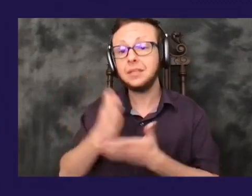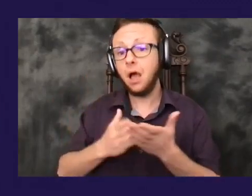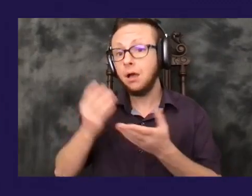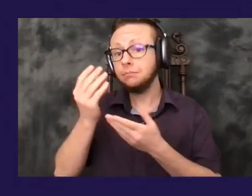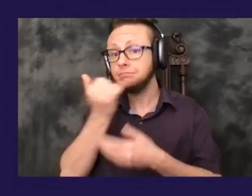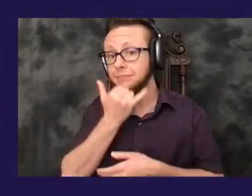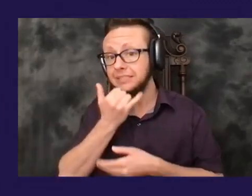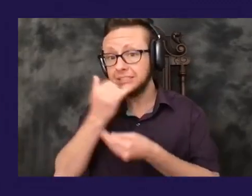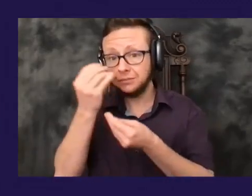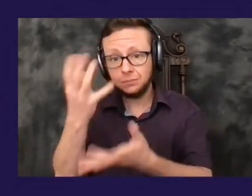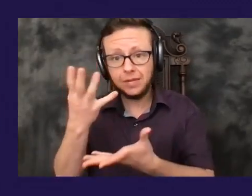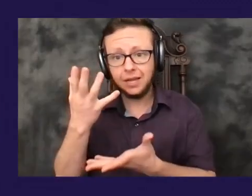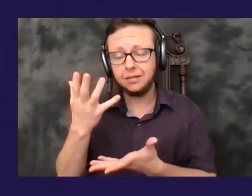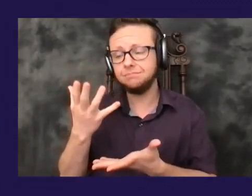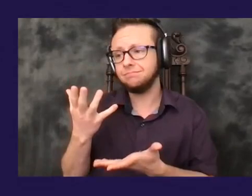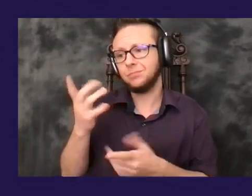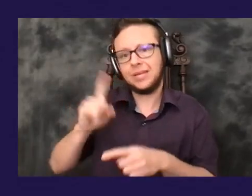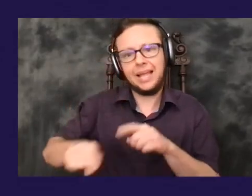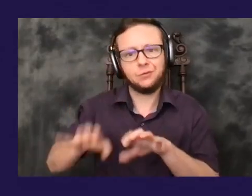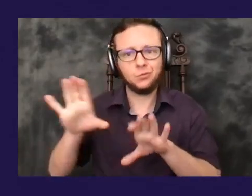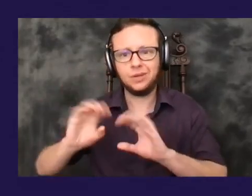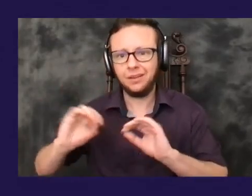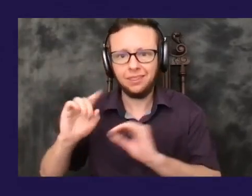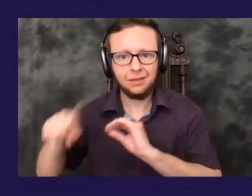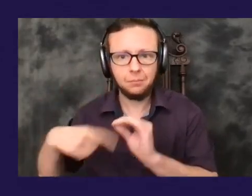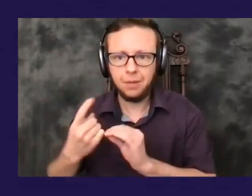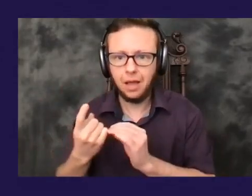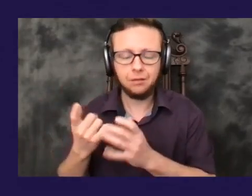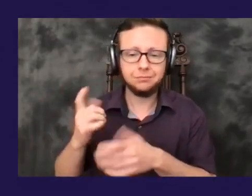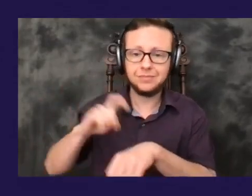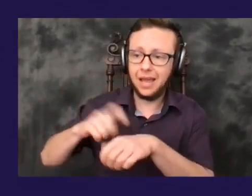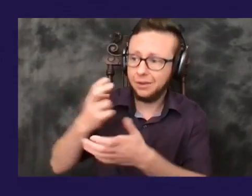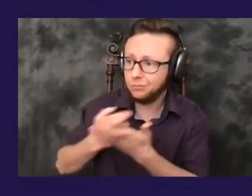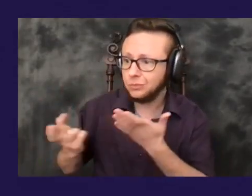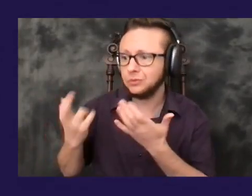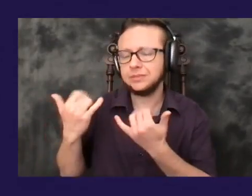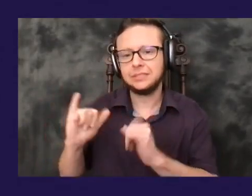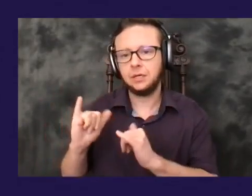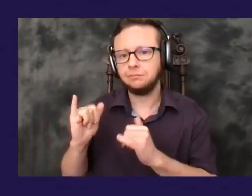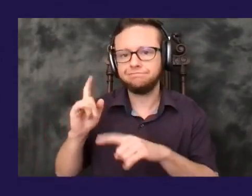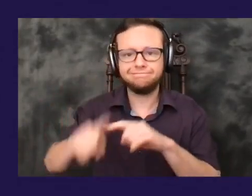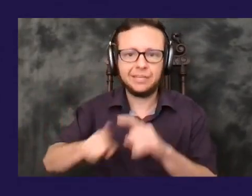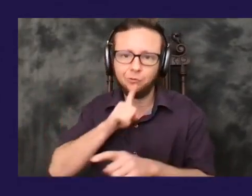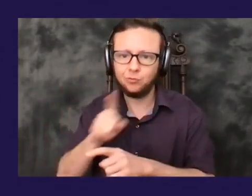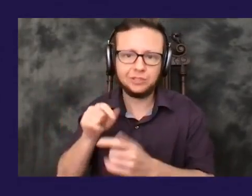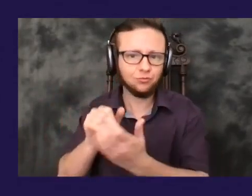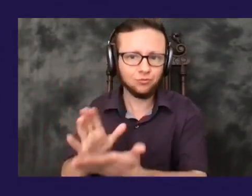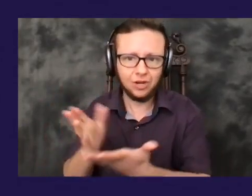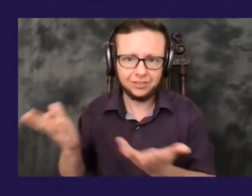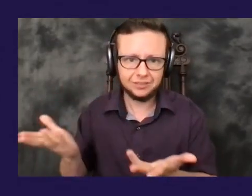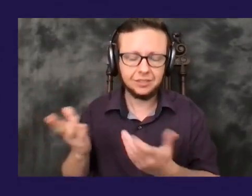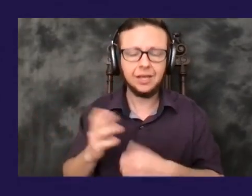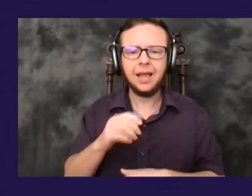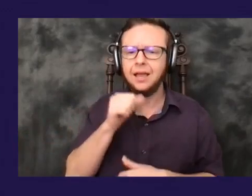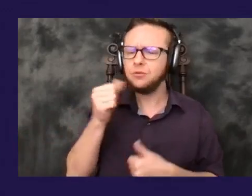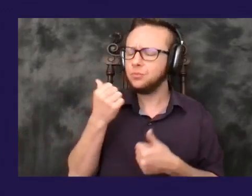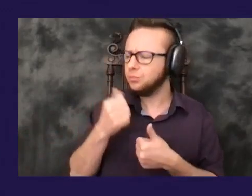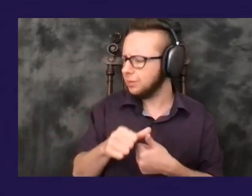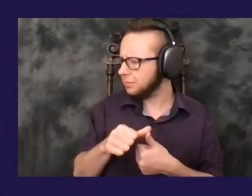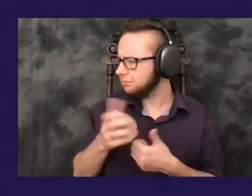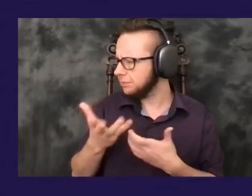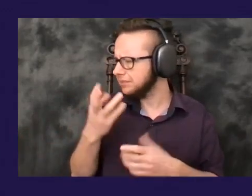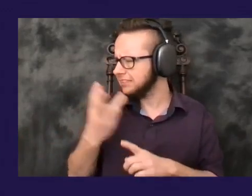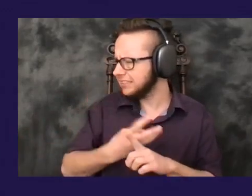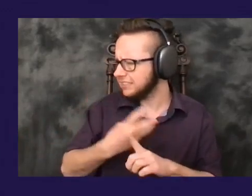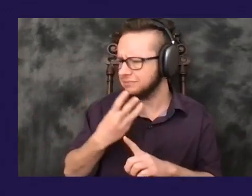probably couldn't do anything about anyway, even if we had time, resources. So I think of the I don't remember when this was, 6 months ago, a year,